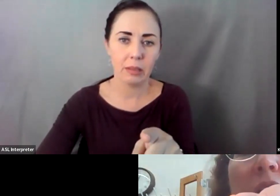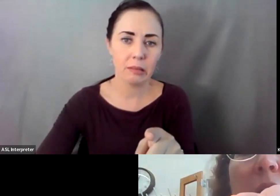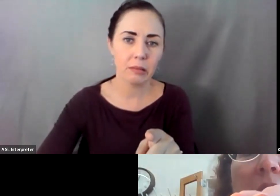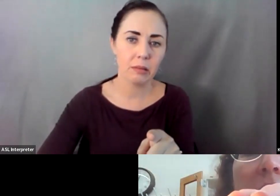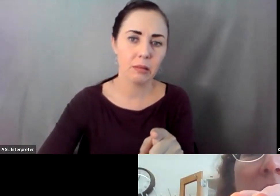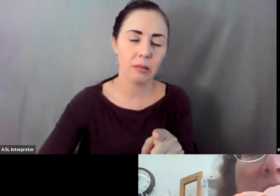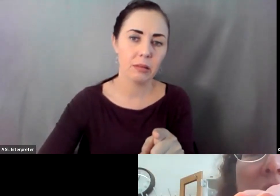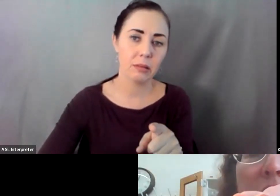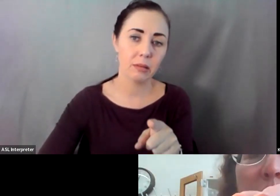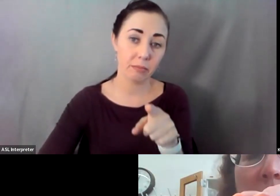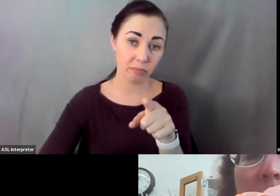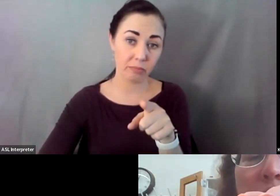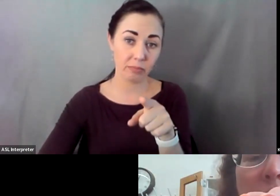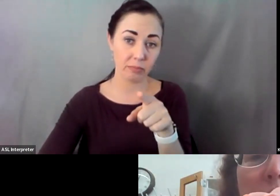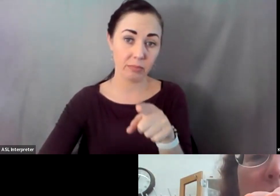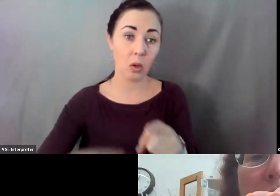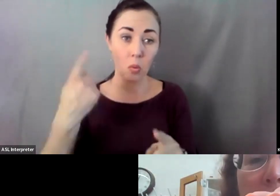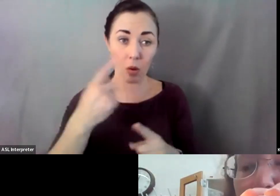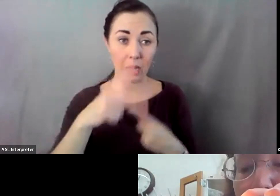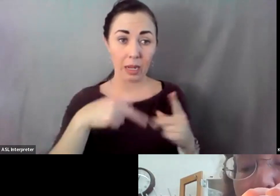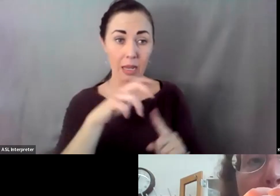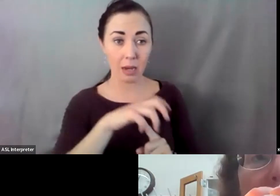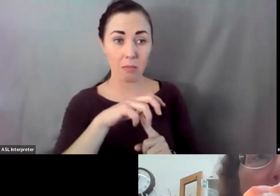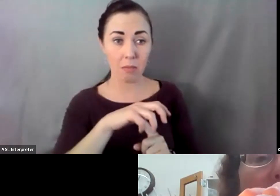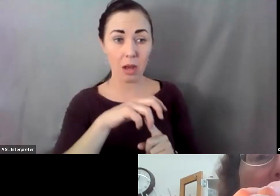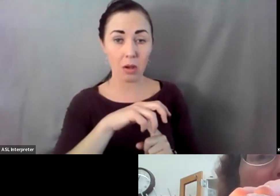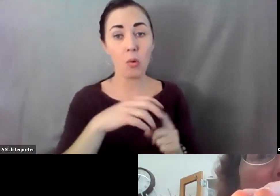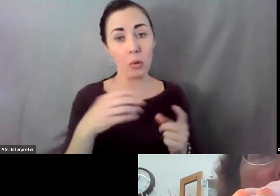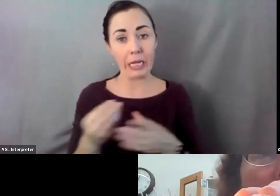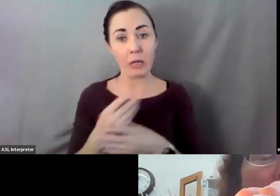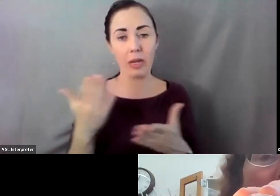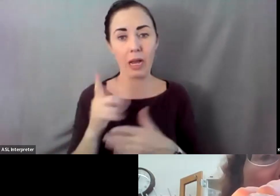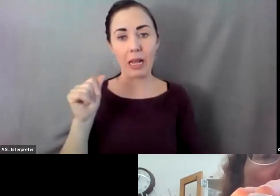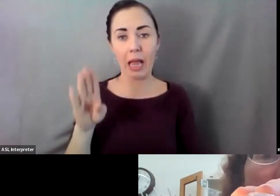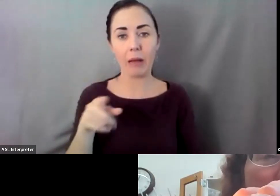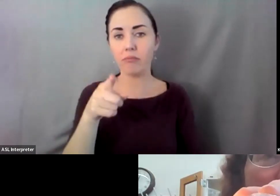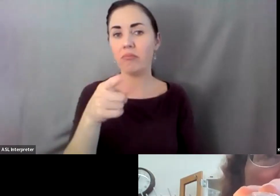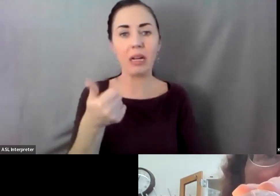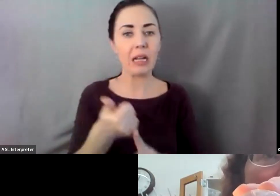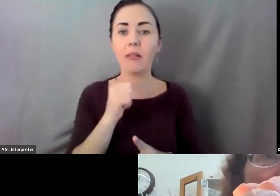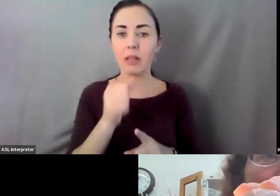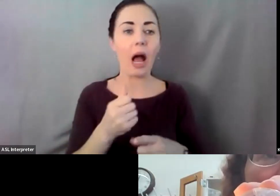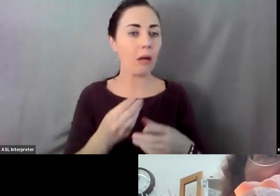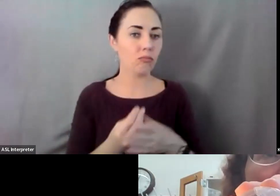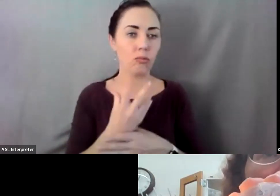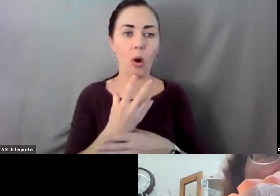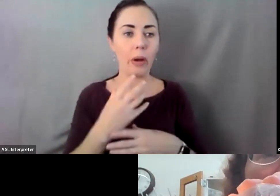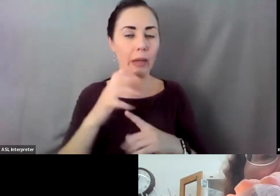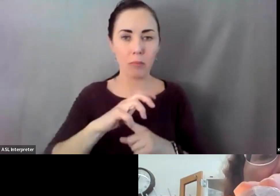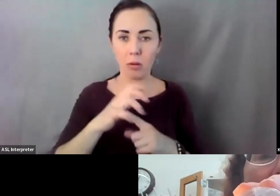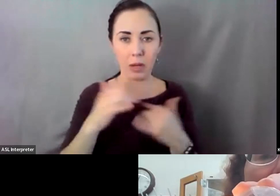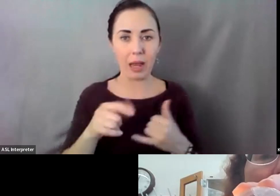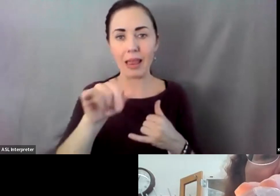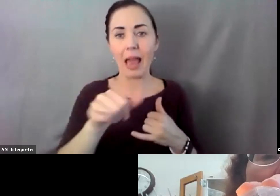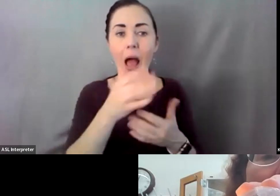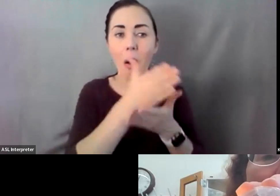there's a lot of light. There we go. So there's one of the mushrooms that we grow, or fungi that we grow in the lab, and it's not making a mushroom, but it looks like that. That's the